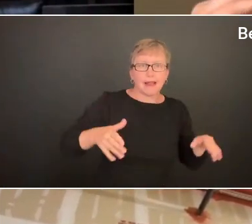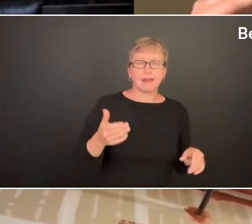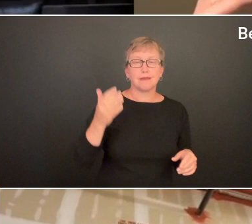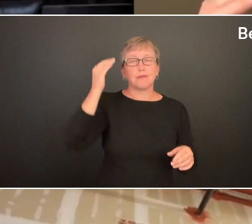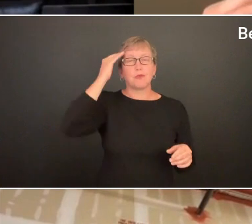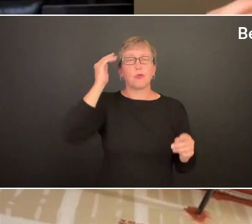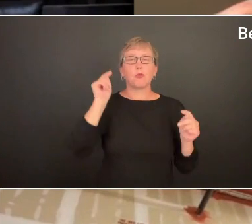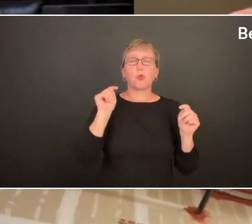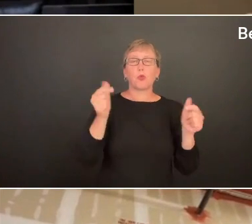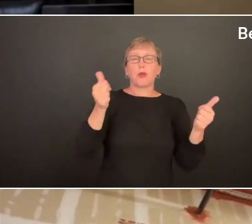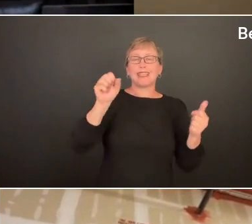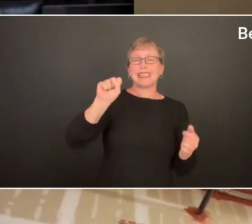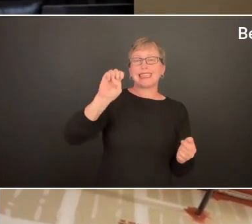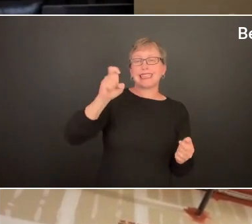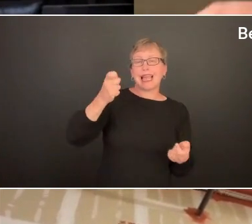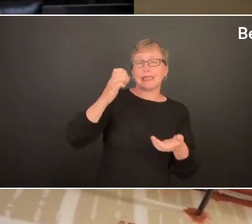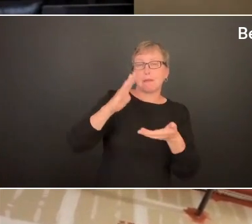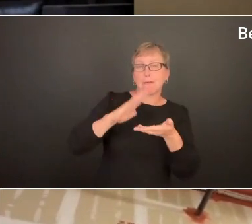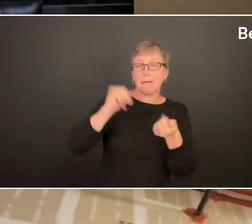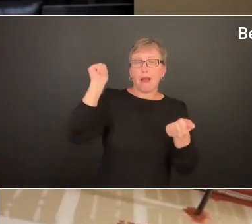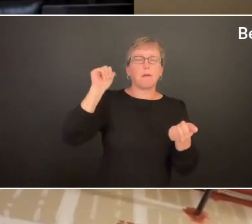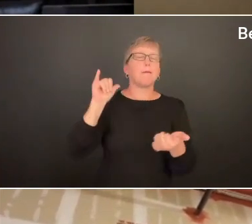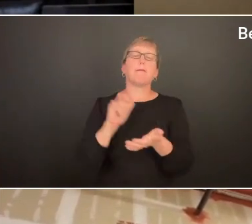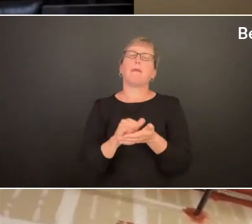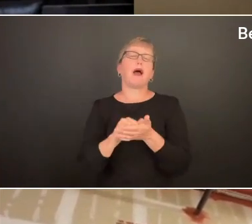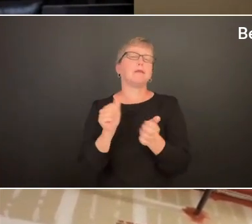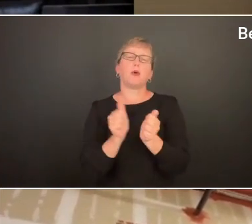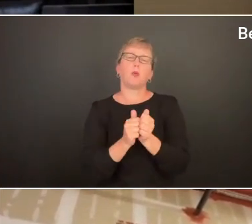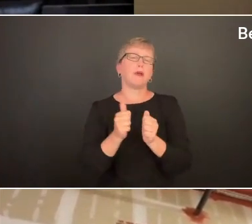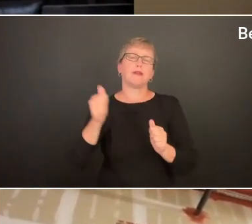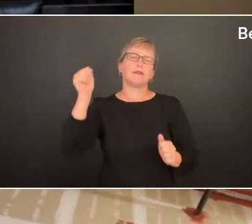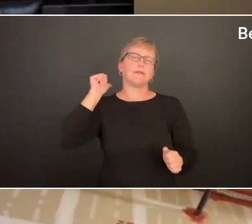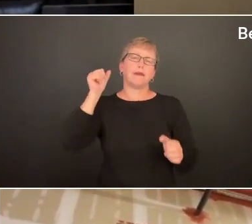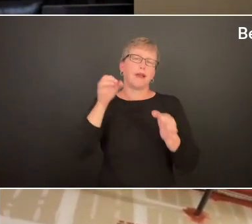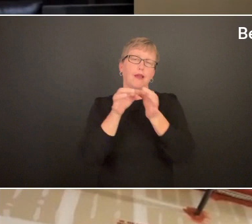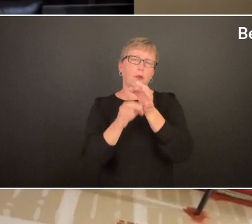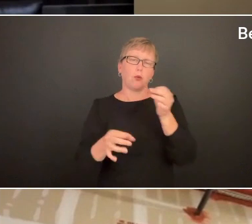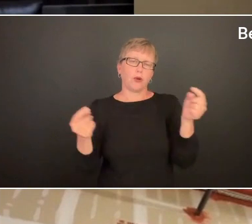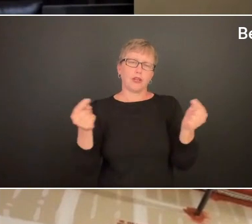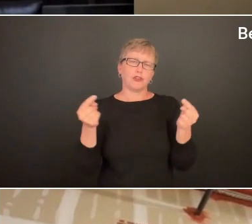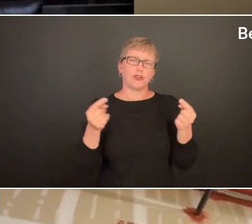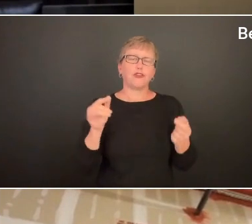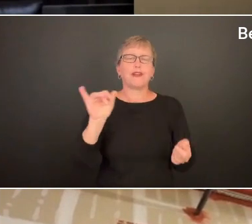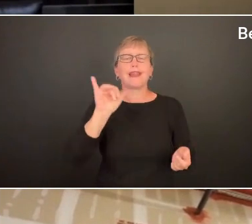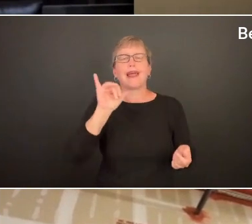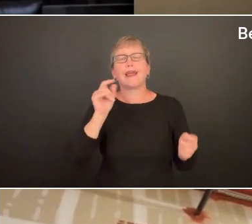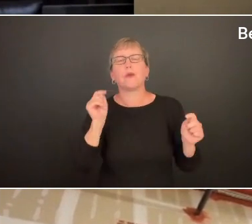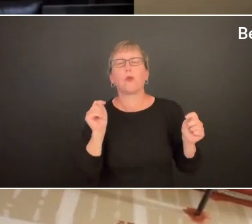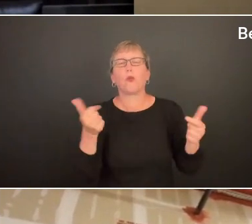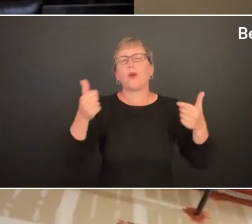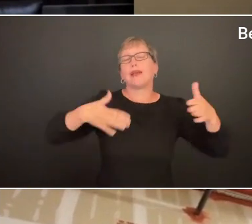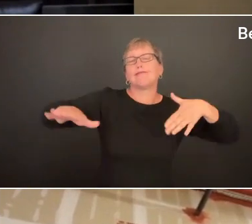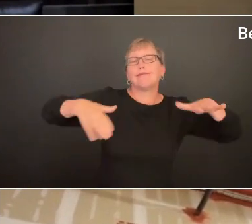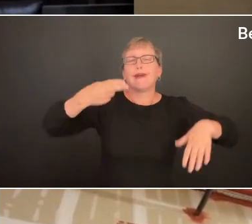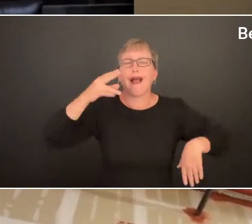balance. And I kind of compare it like there's no really a quickie when you have a spinal cord injury.